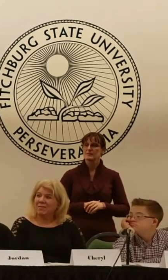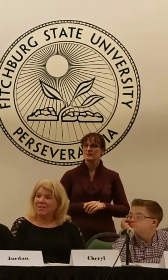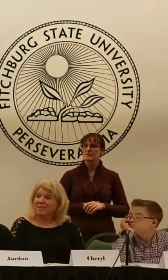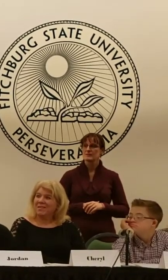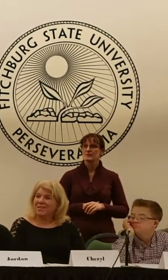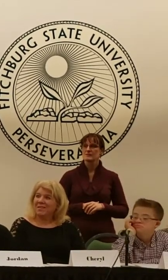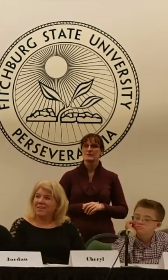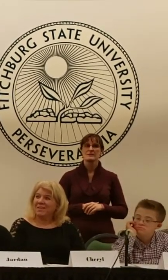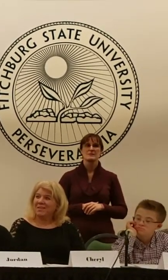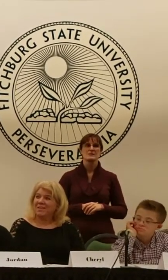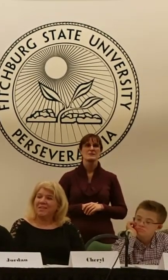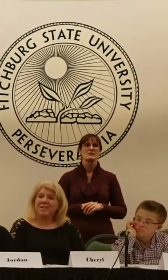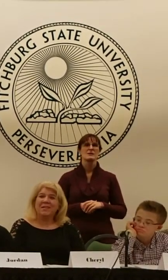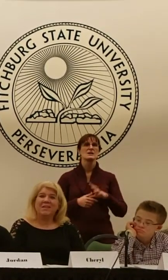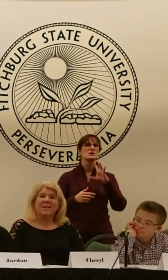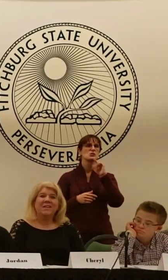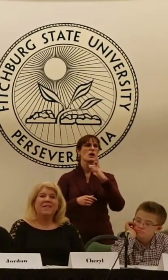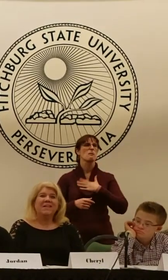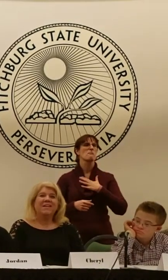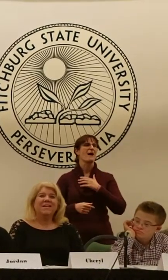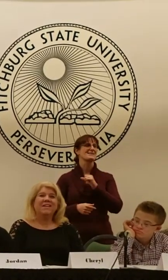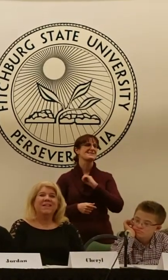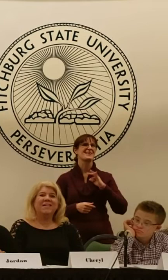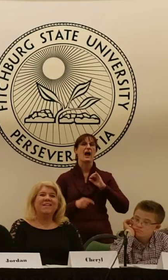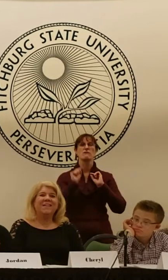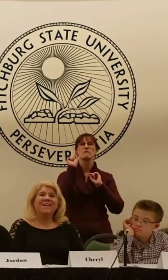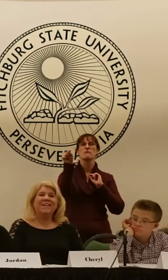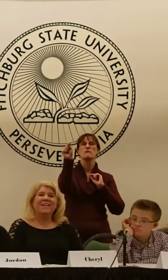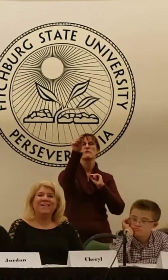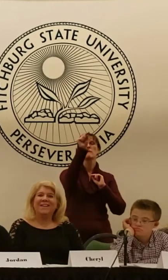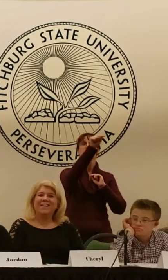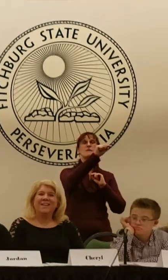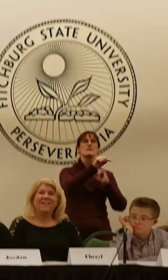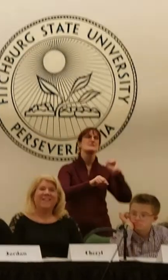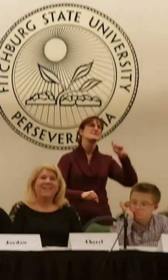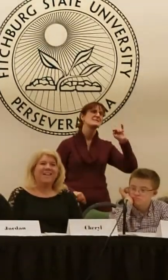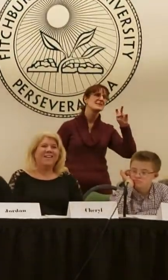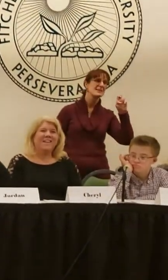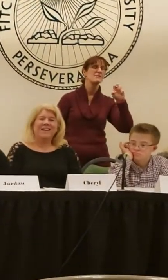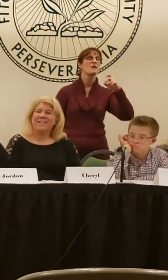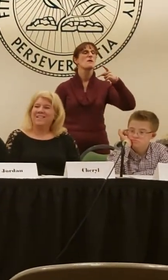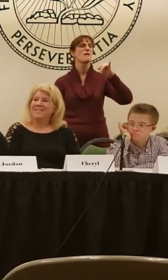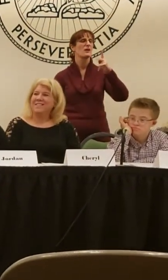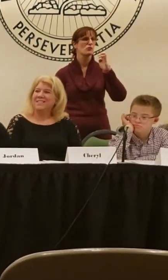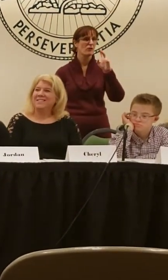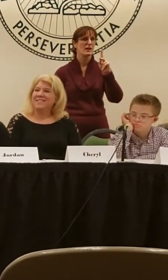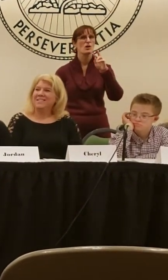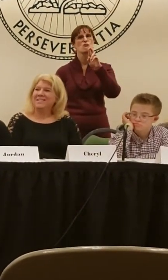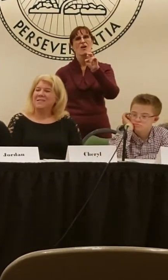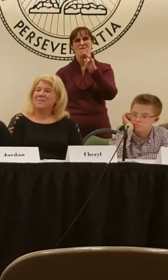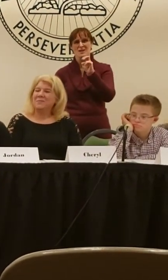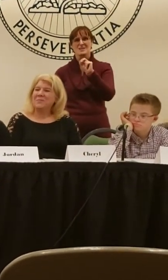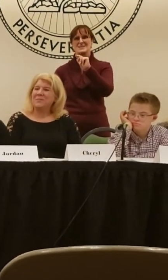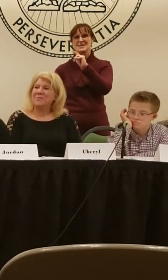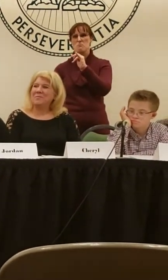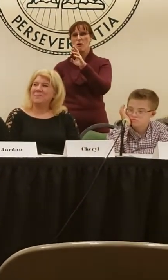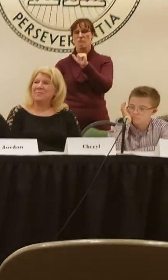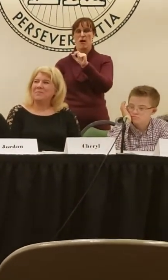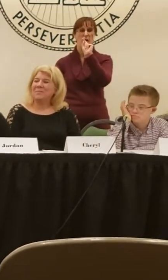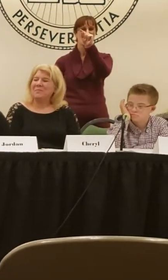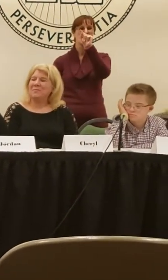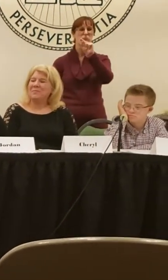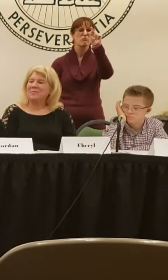Tamar. He's calling out my staff right now. Yeah. All the audience, there they are. Steve, Patrick, Raven, Tamar, give them all a wave. Thanks, Tuck.